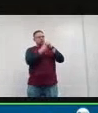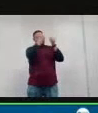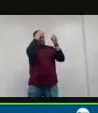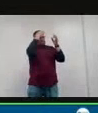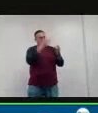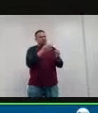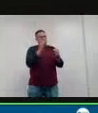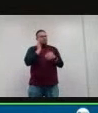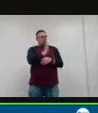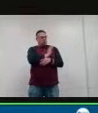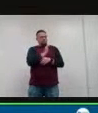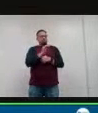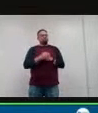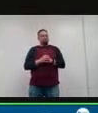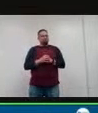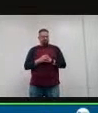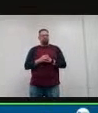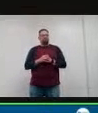board.